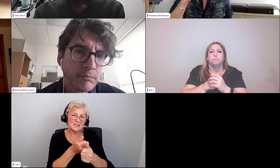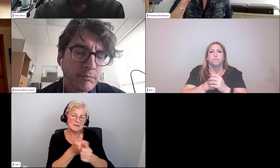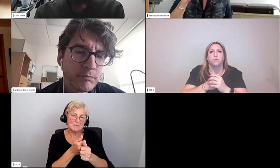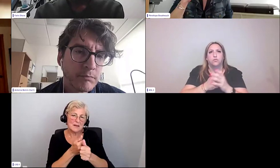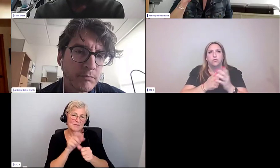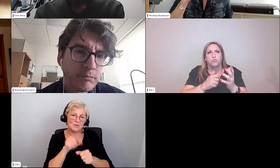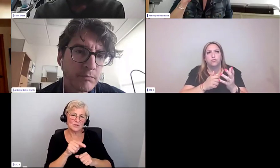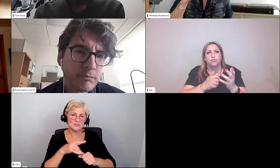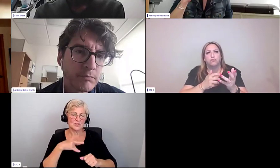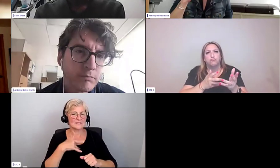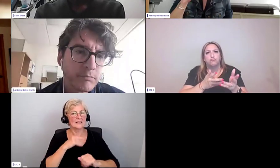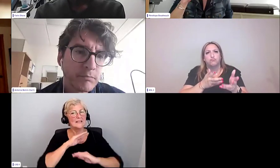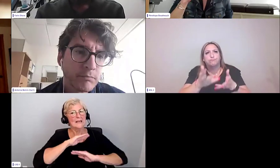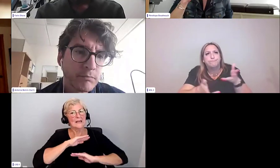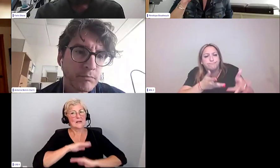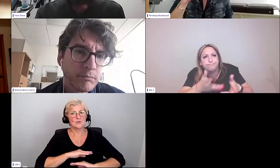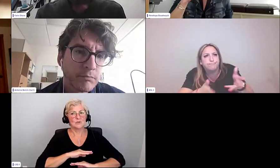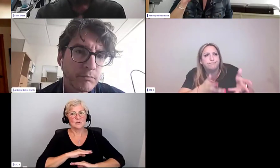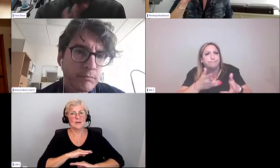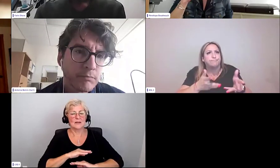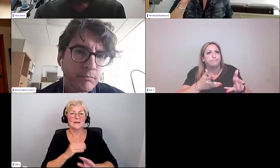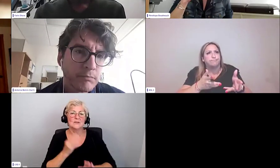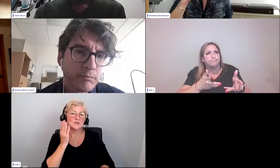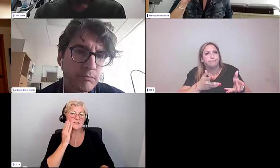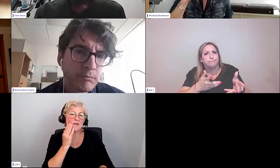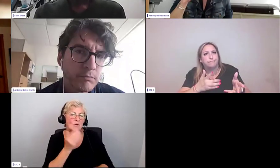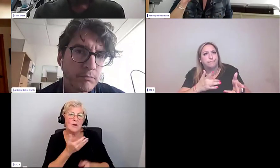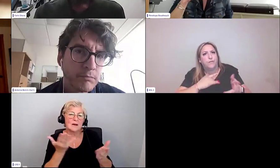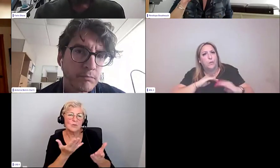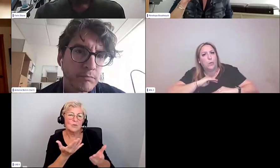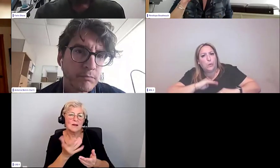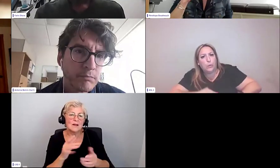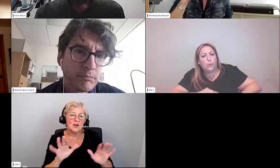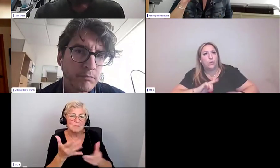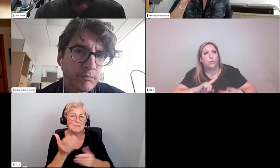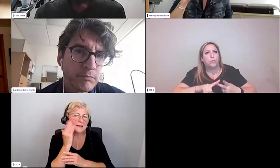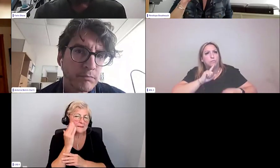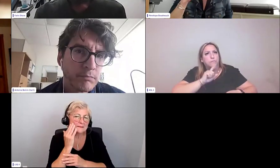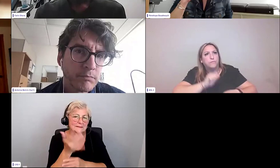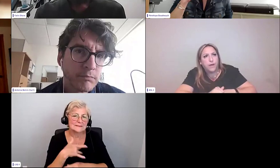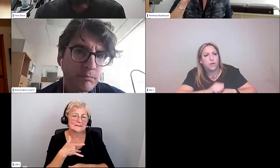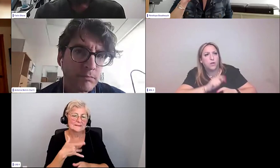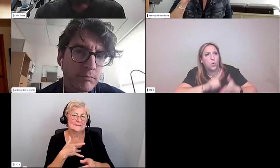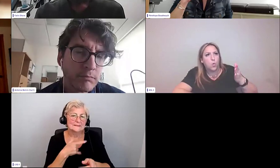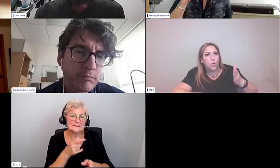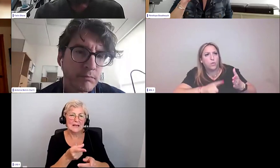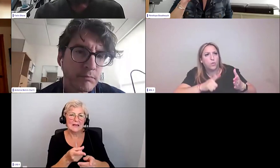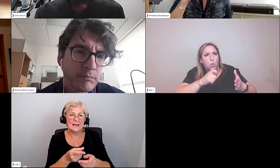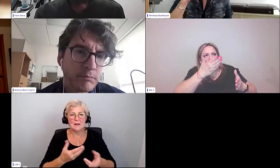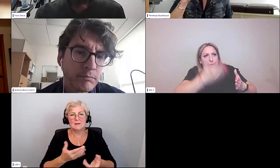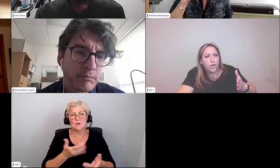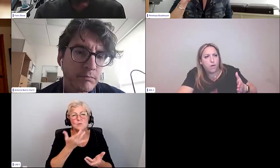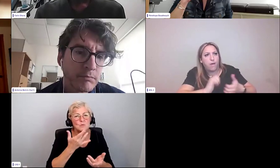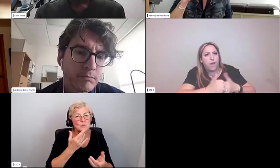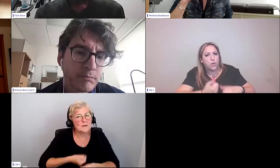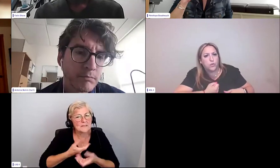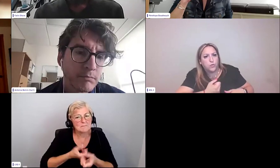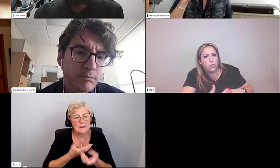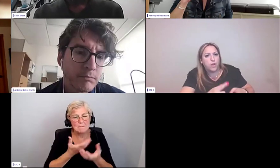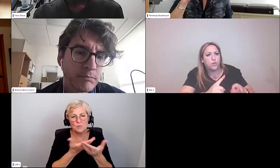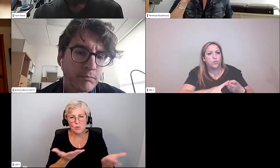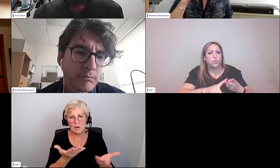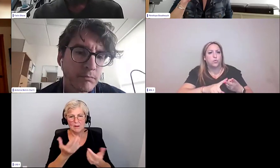the individuals, to validate who they are, what they want to express, and to